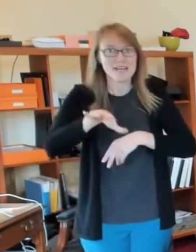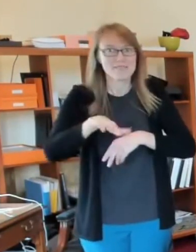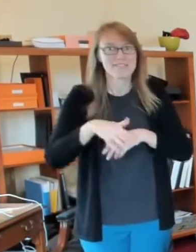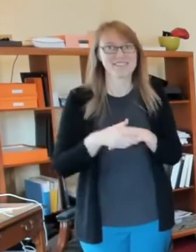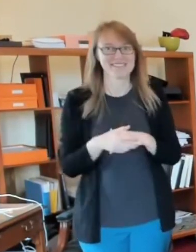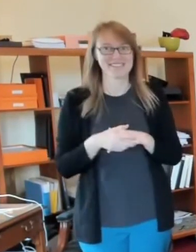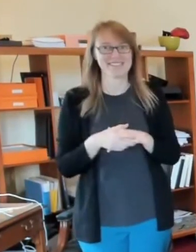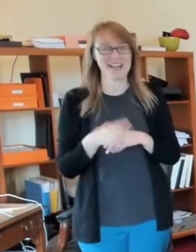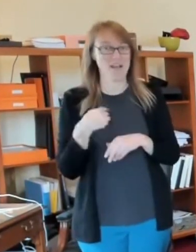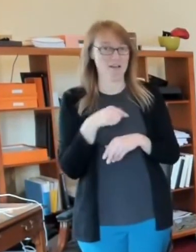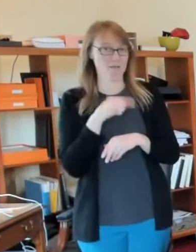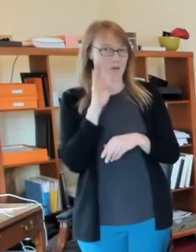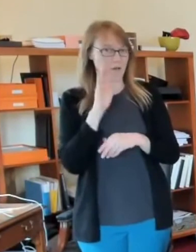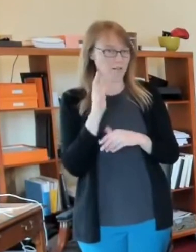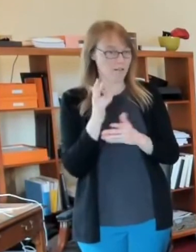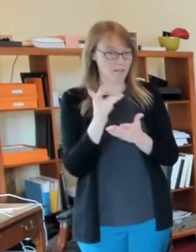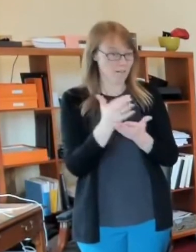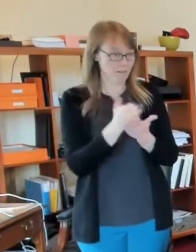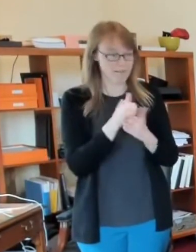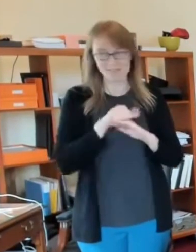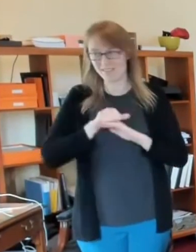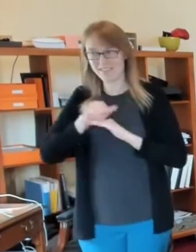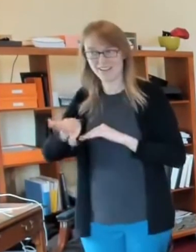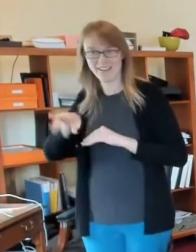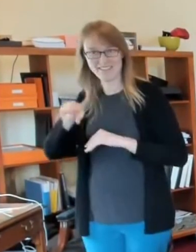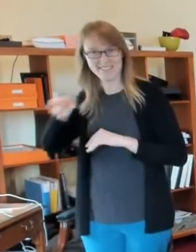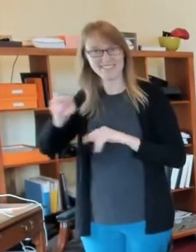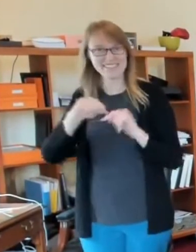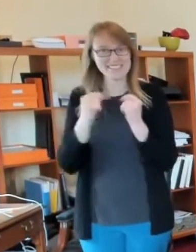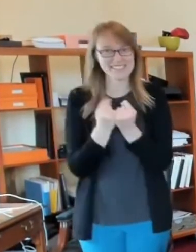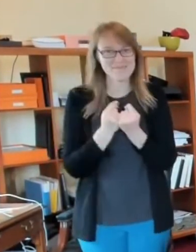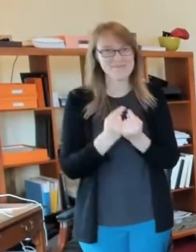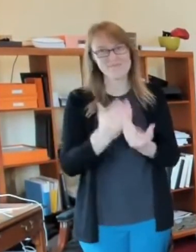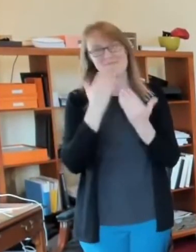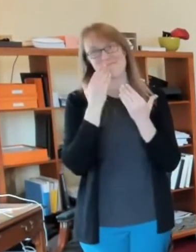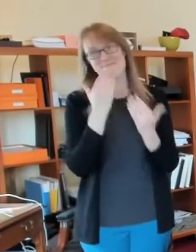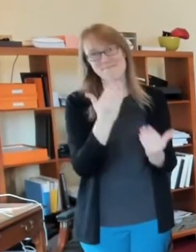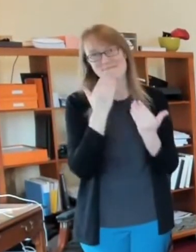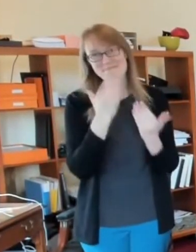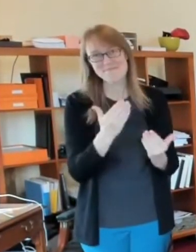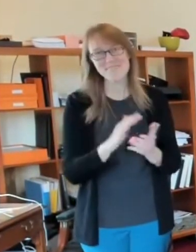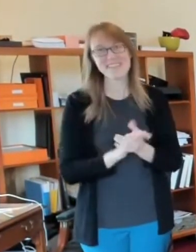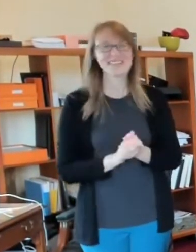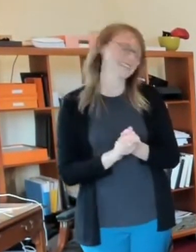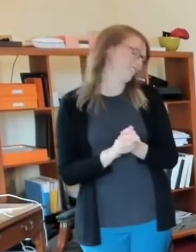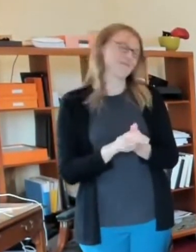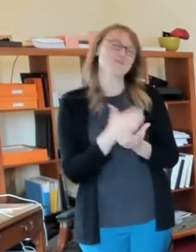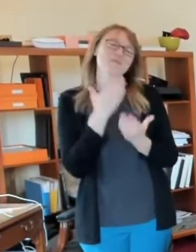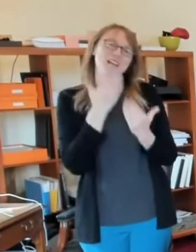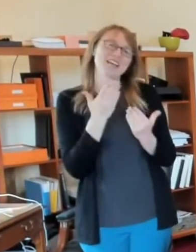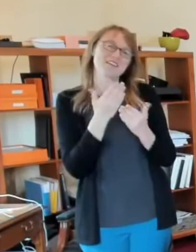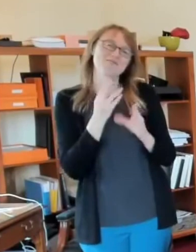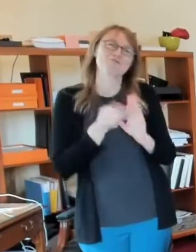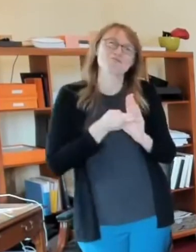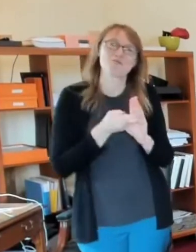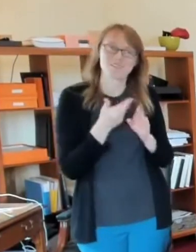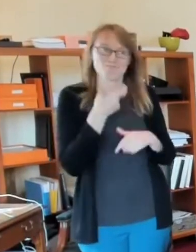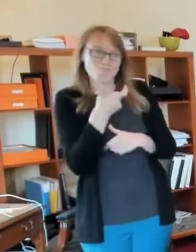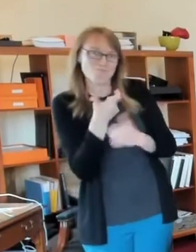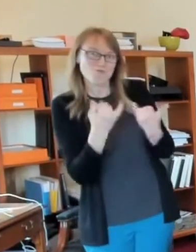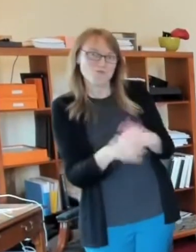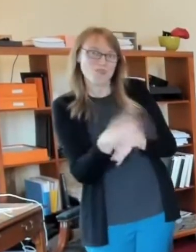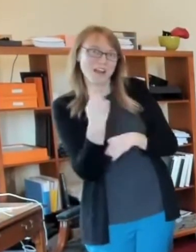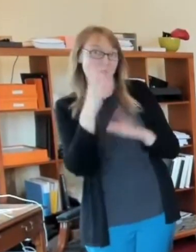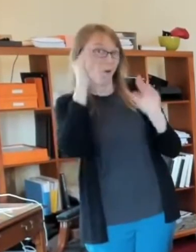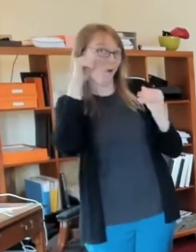forward that on over to the team. So thank you all so much. Thanks for being with us today, and I hope this was helpful.